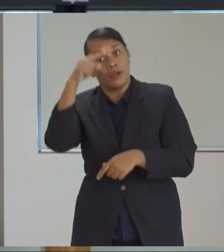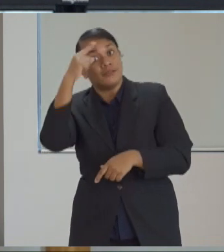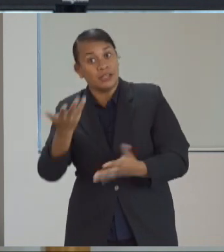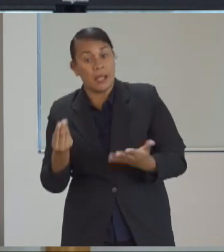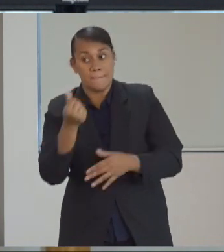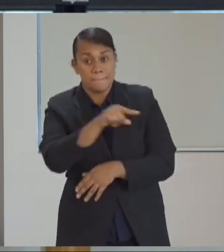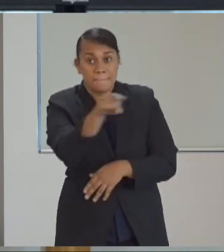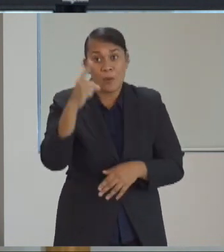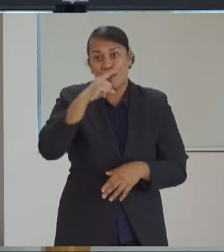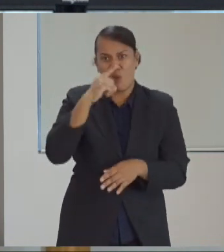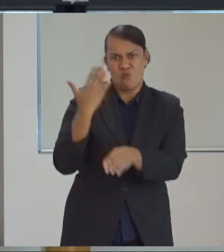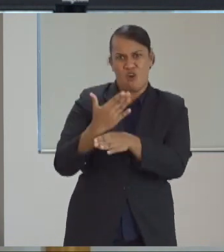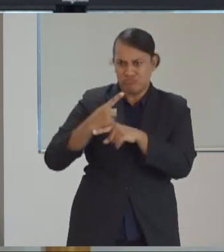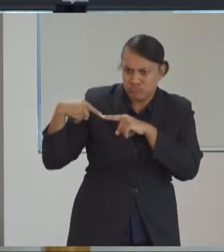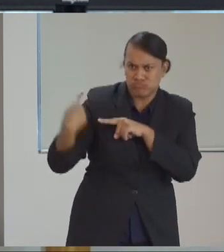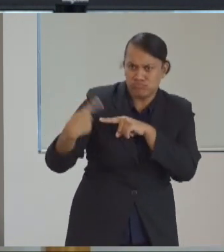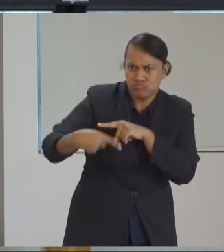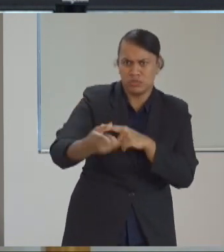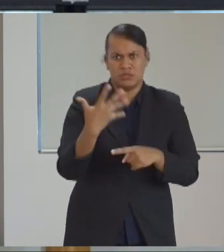working in the union dues are still being cut.